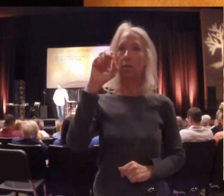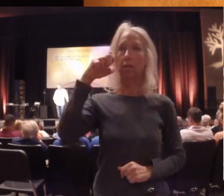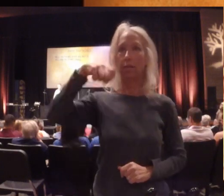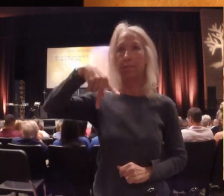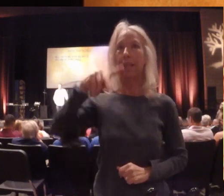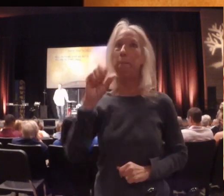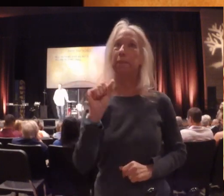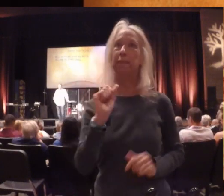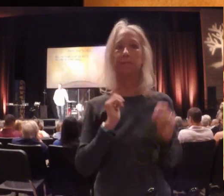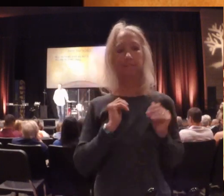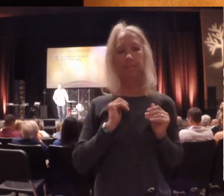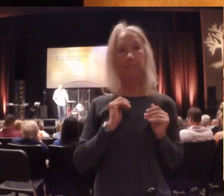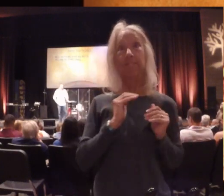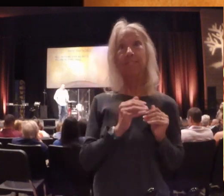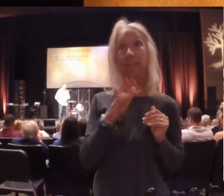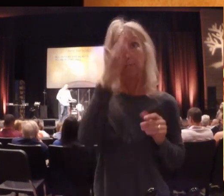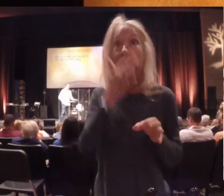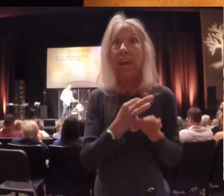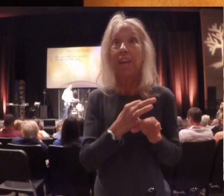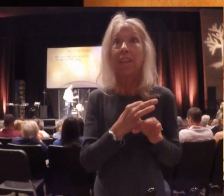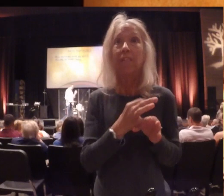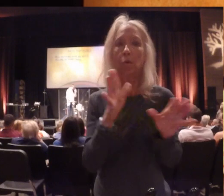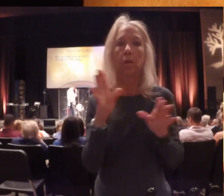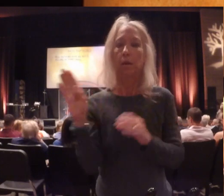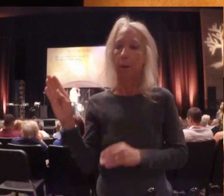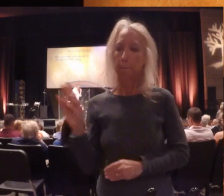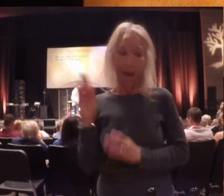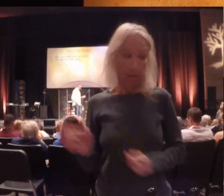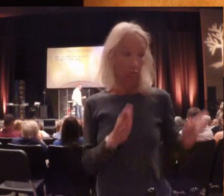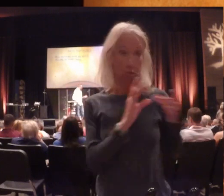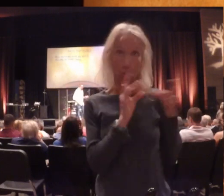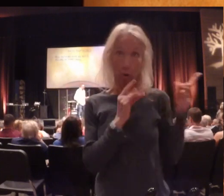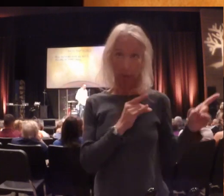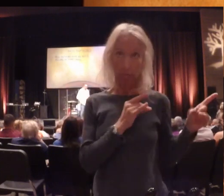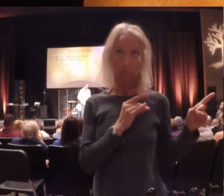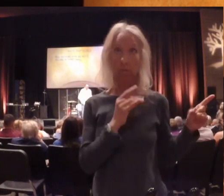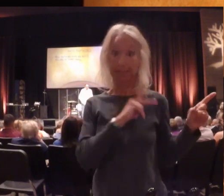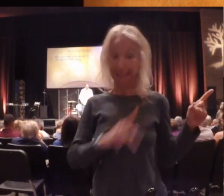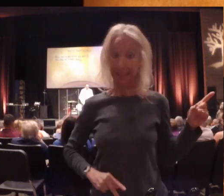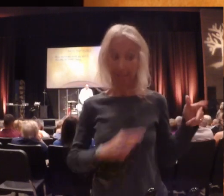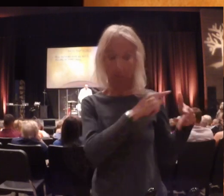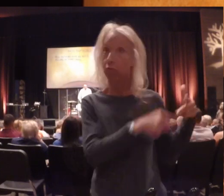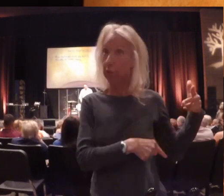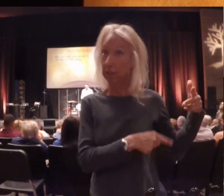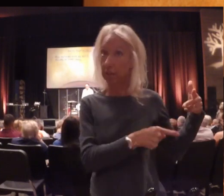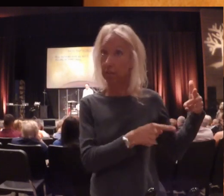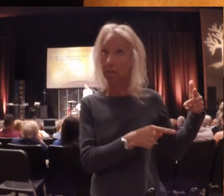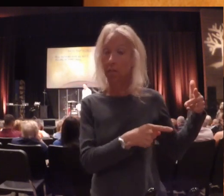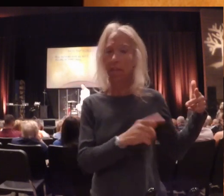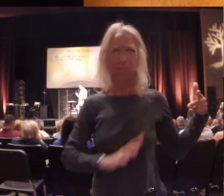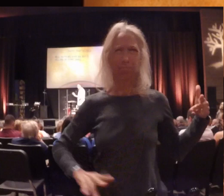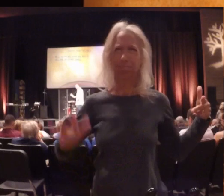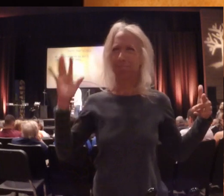steps. That's faith. So if we go back to our story, we think about their situation.